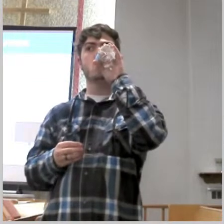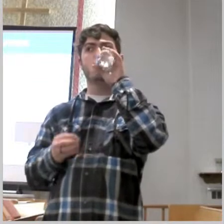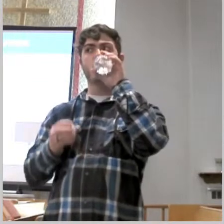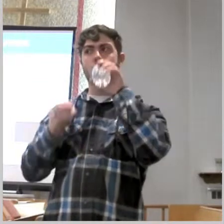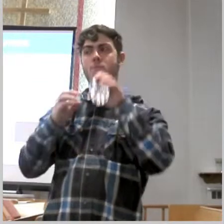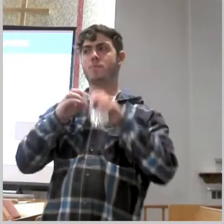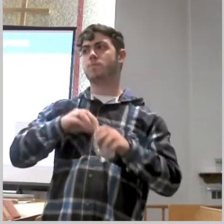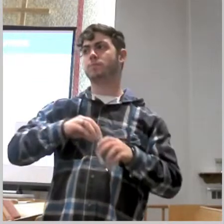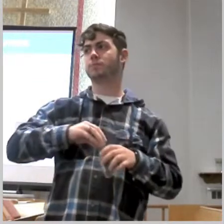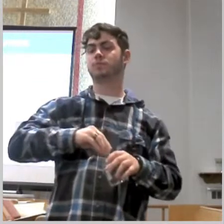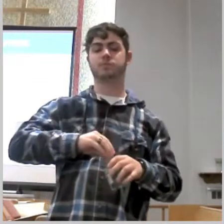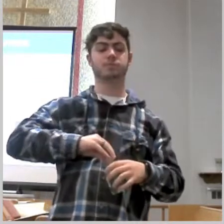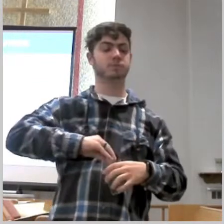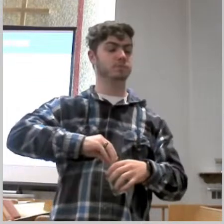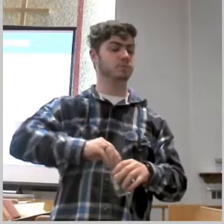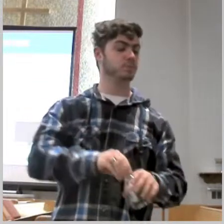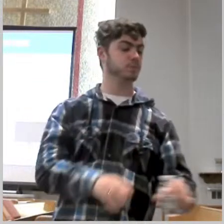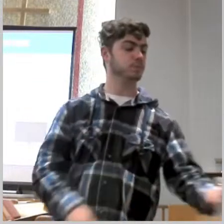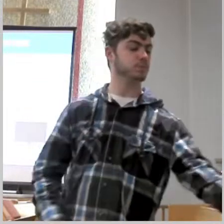Amen.